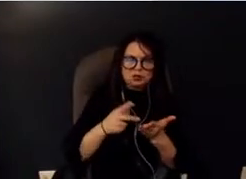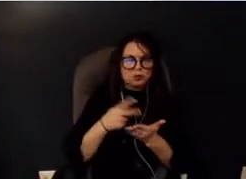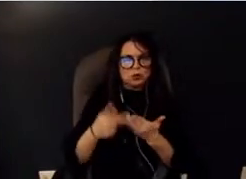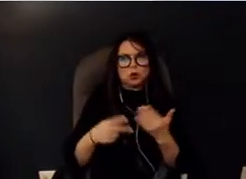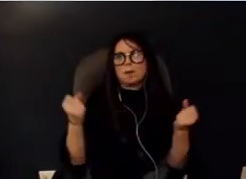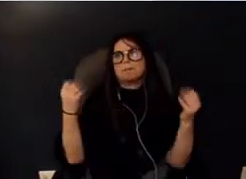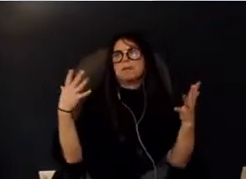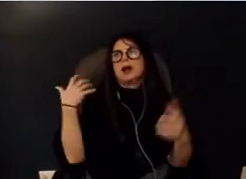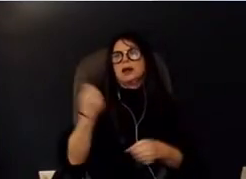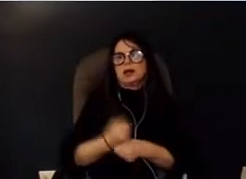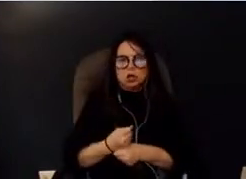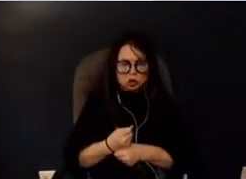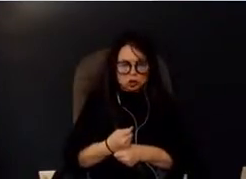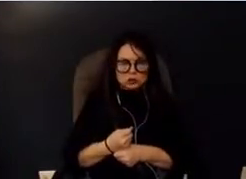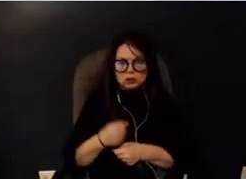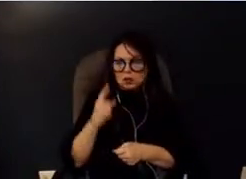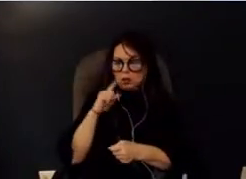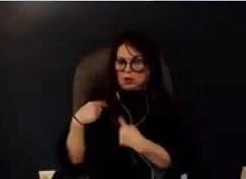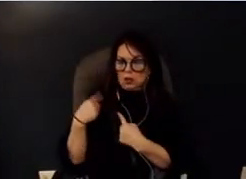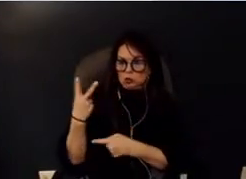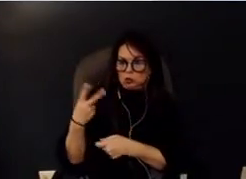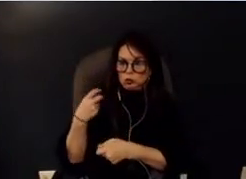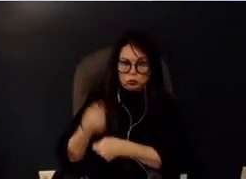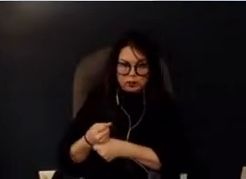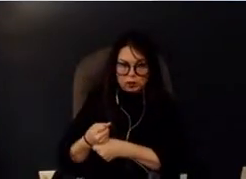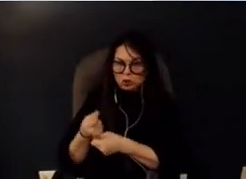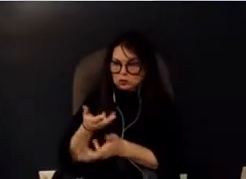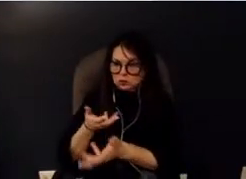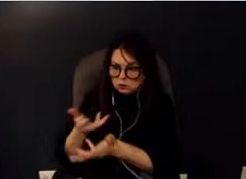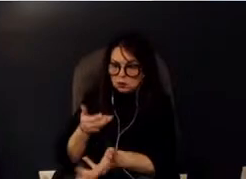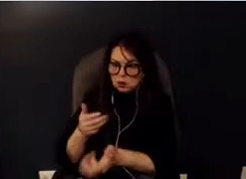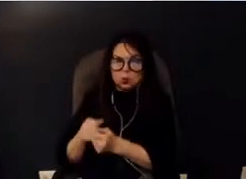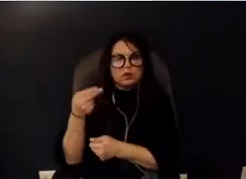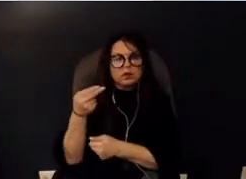last 2 years, and we've not been successful in